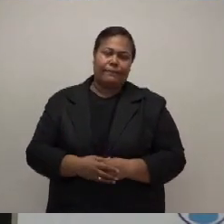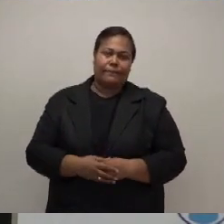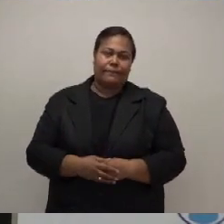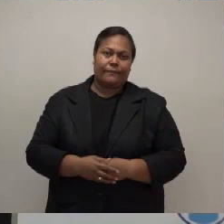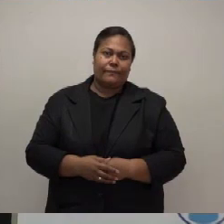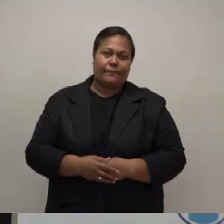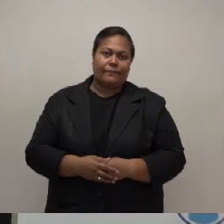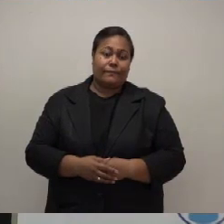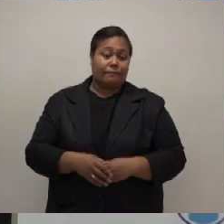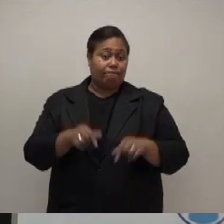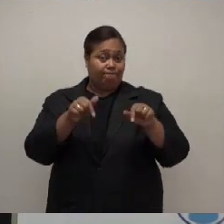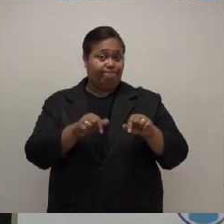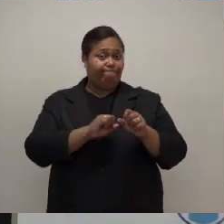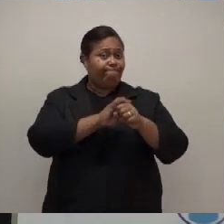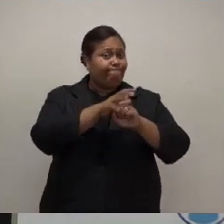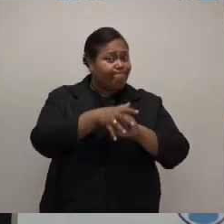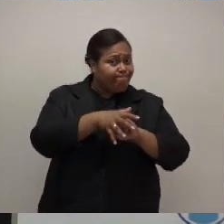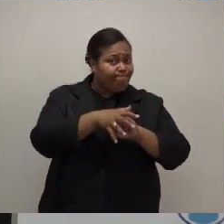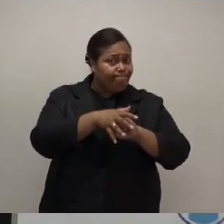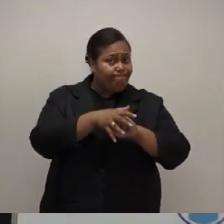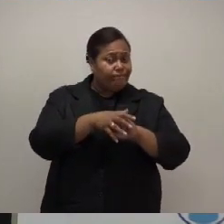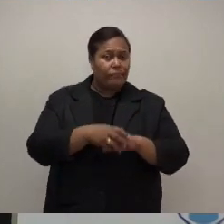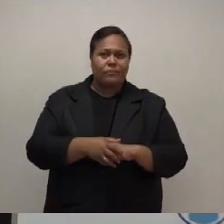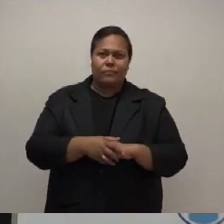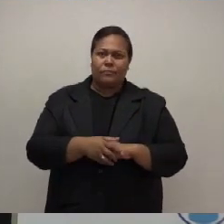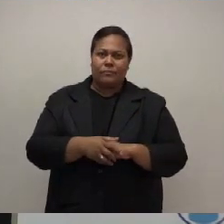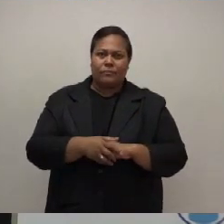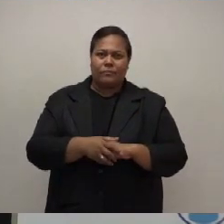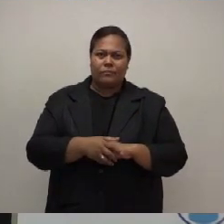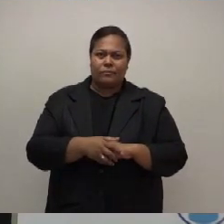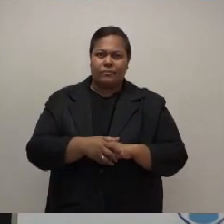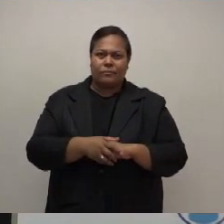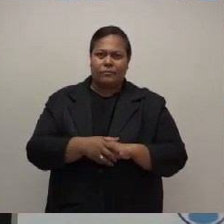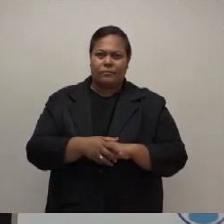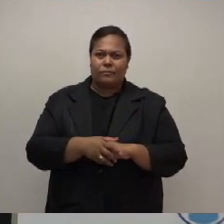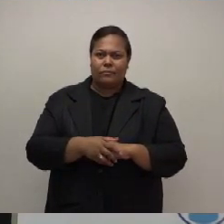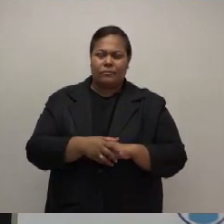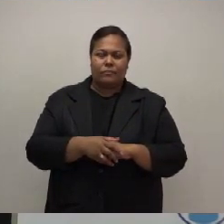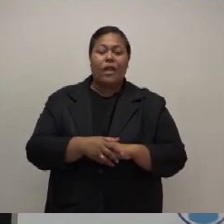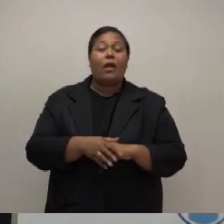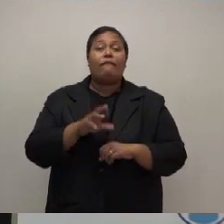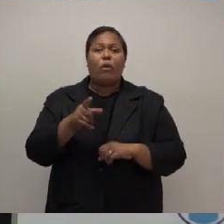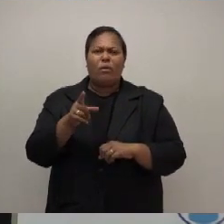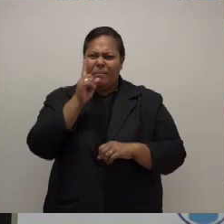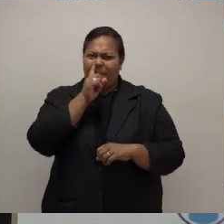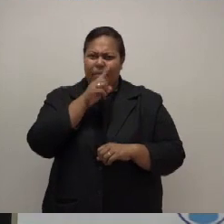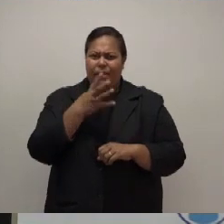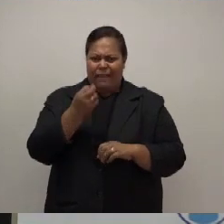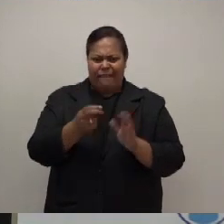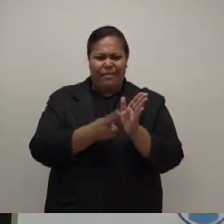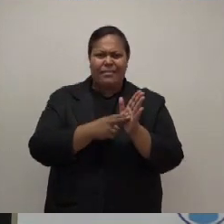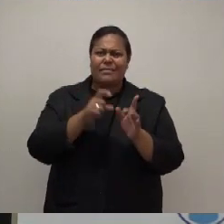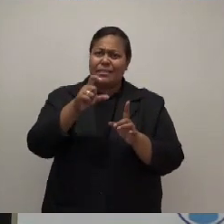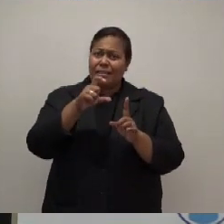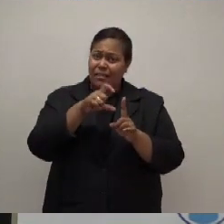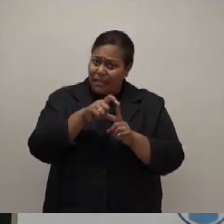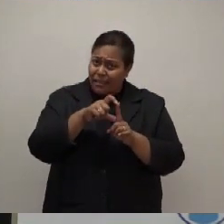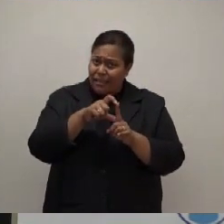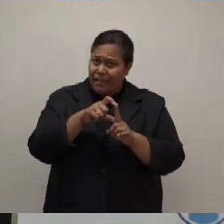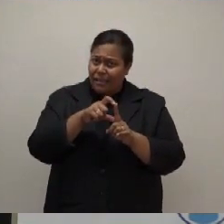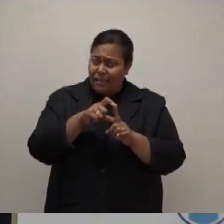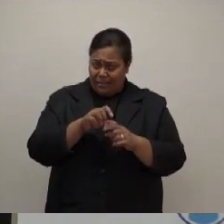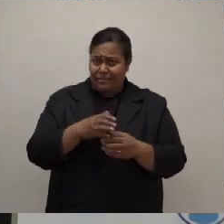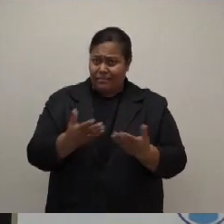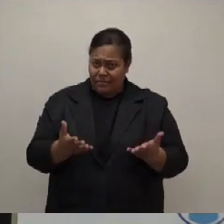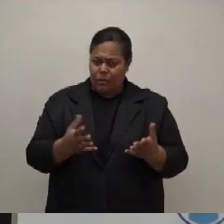This is a virus that preys on those with underlying health conditions, like NCDs. Healthier people handle